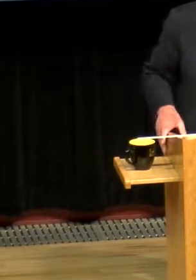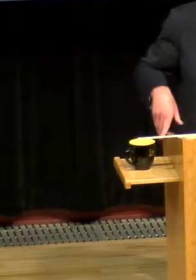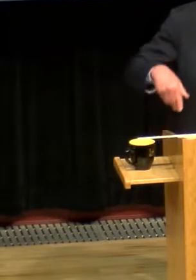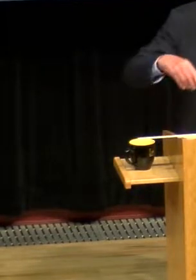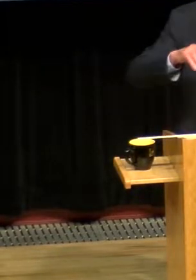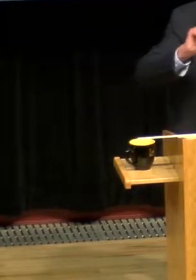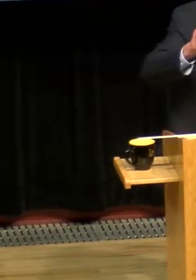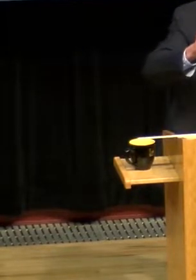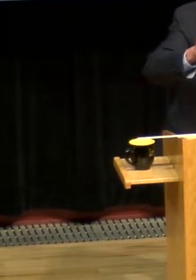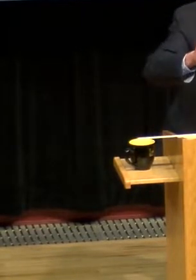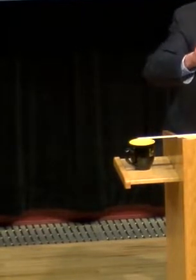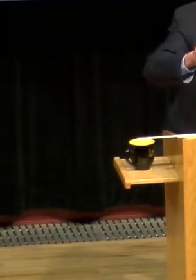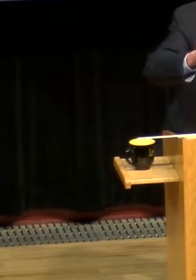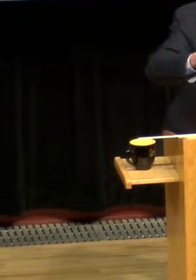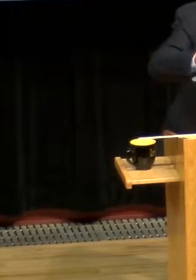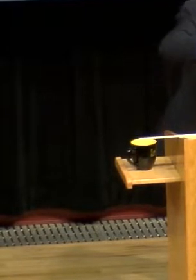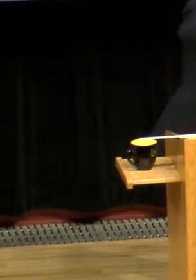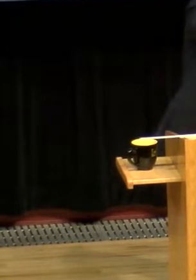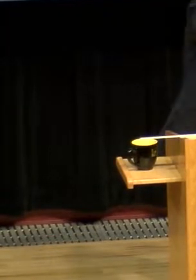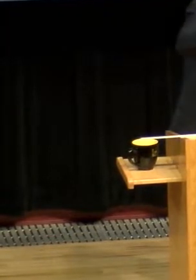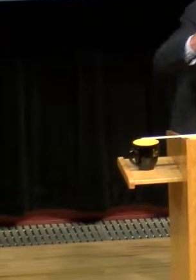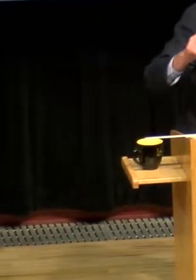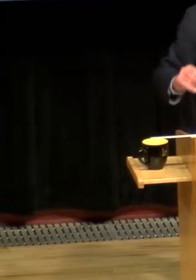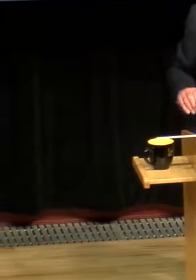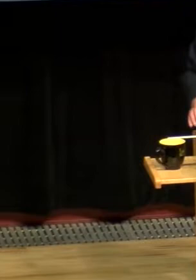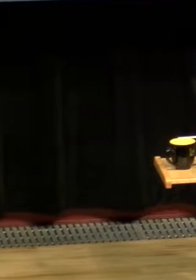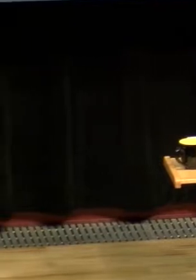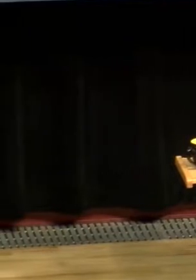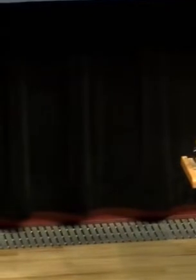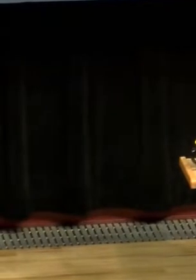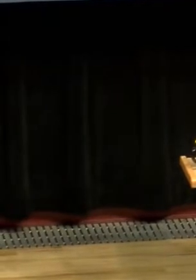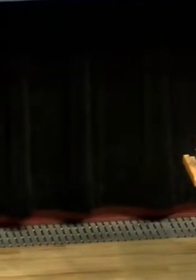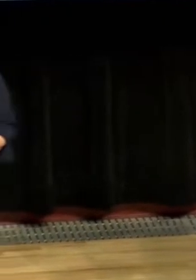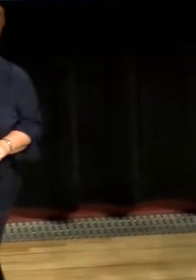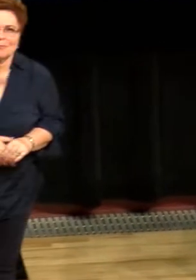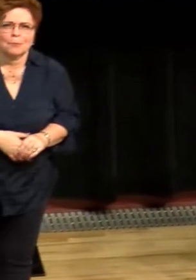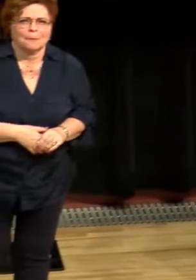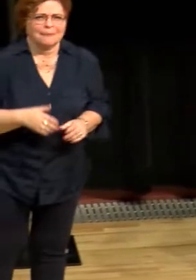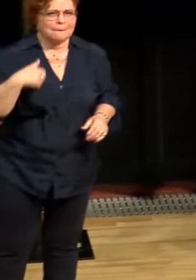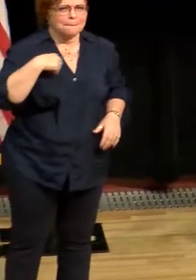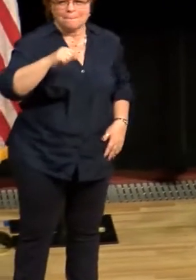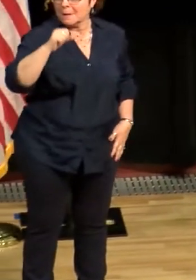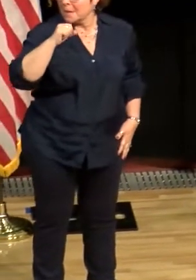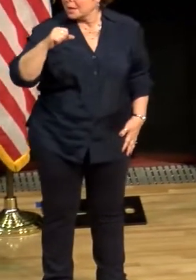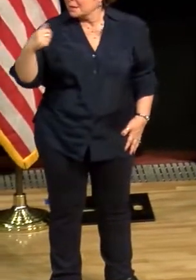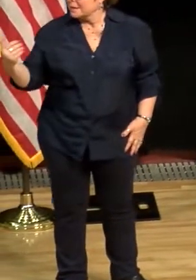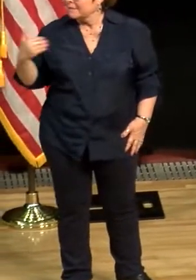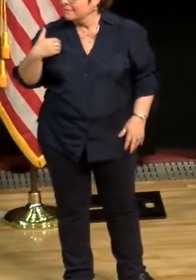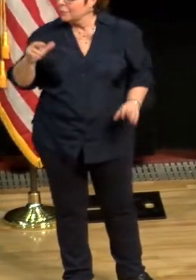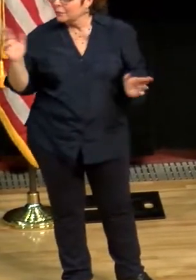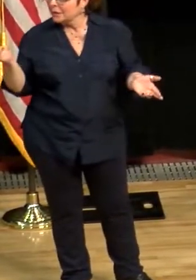Other thoughts on that issue? I'm going to stay on that issue. We on it? Sir? Can we get him a mic? Do we have mics?